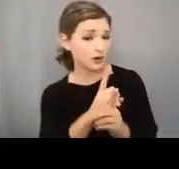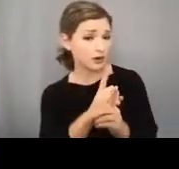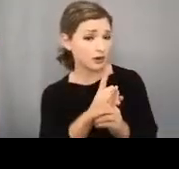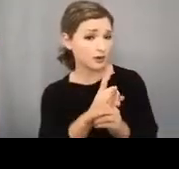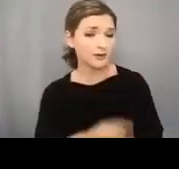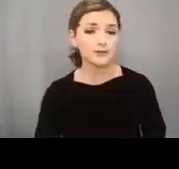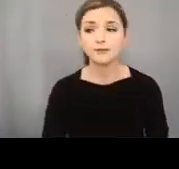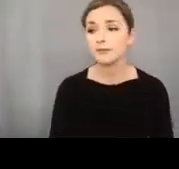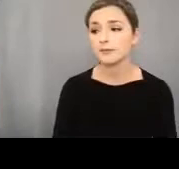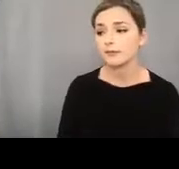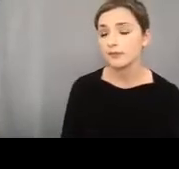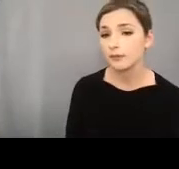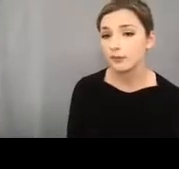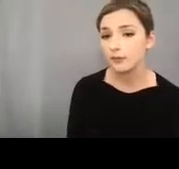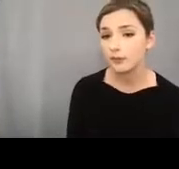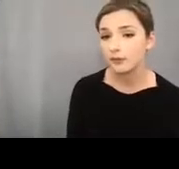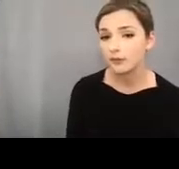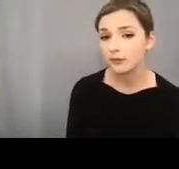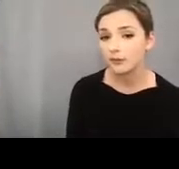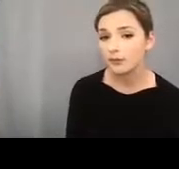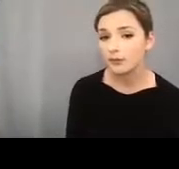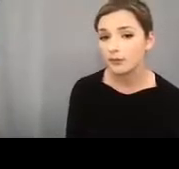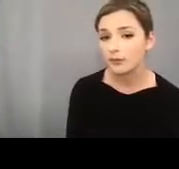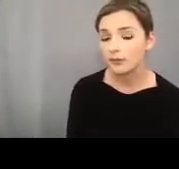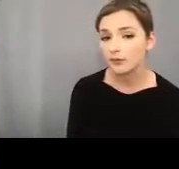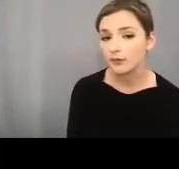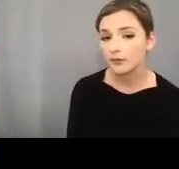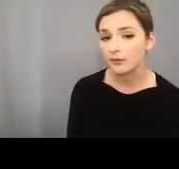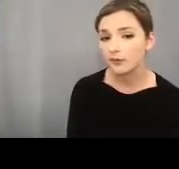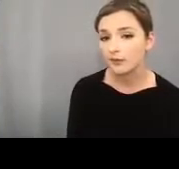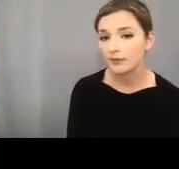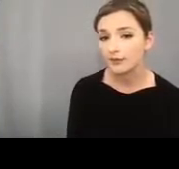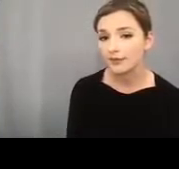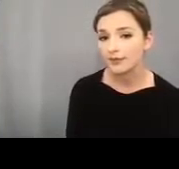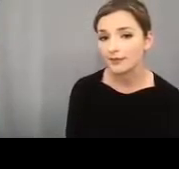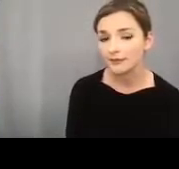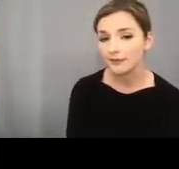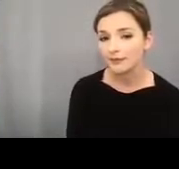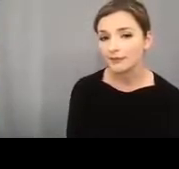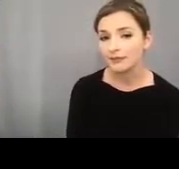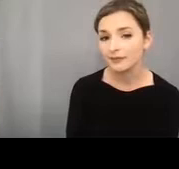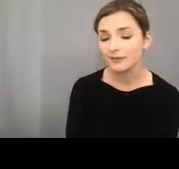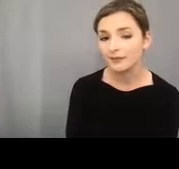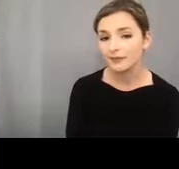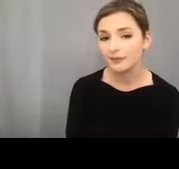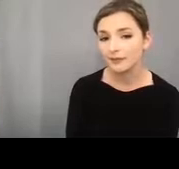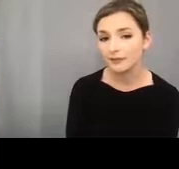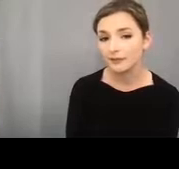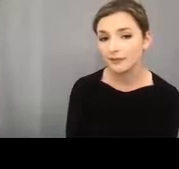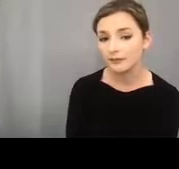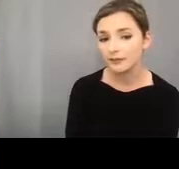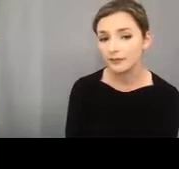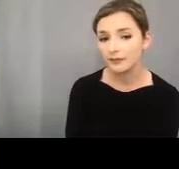lights, and it caught on fire. I imagine. So that's why there's a platform there. But there's a couple other